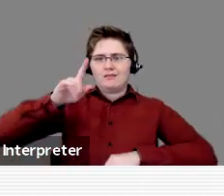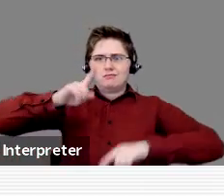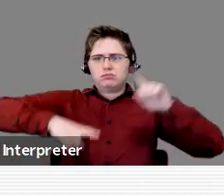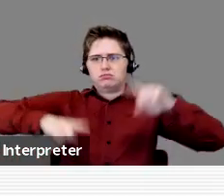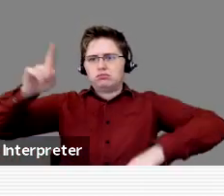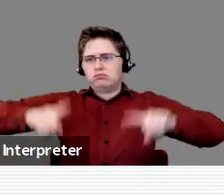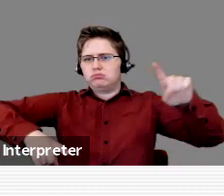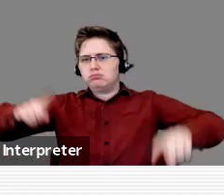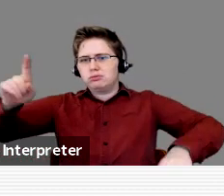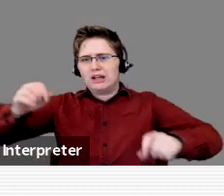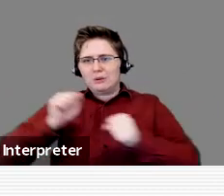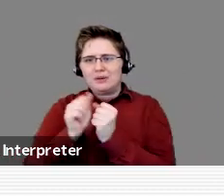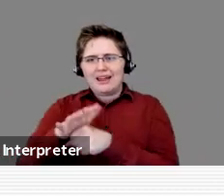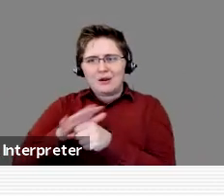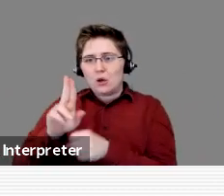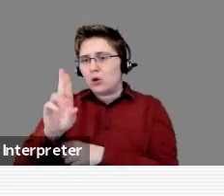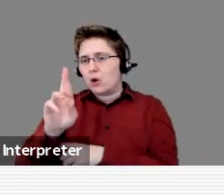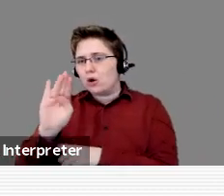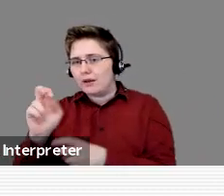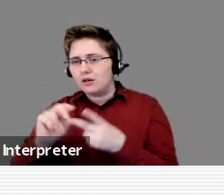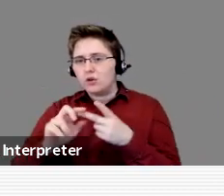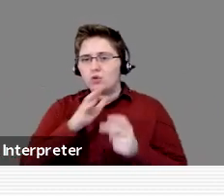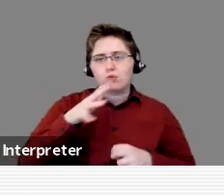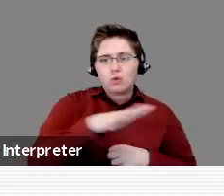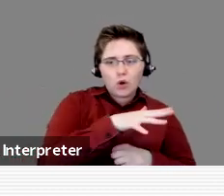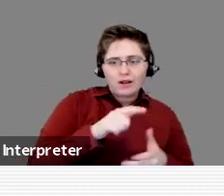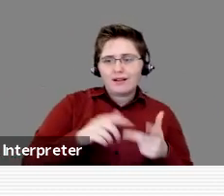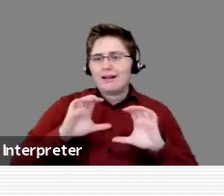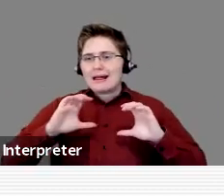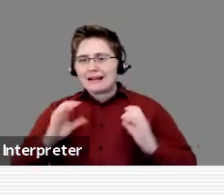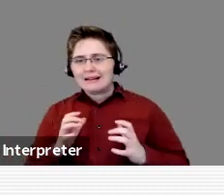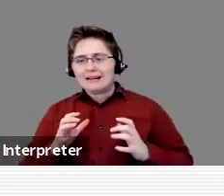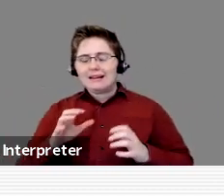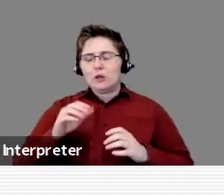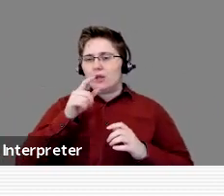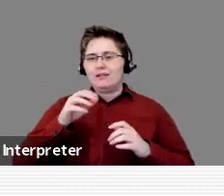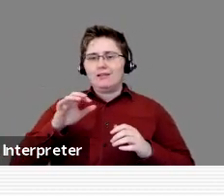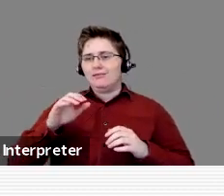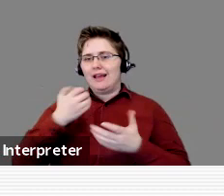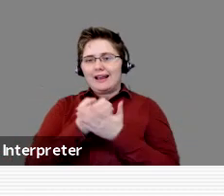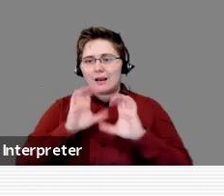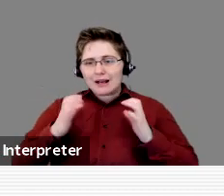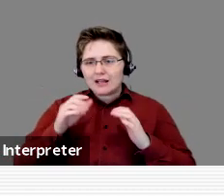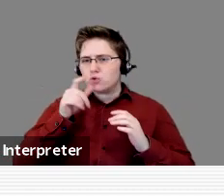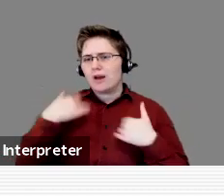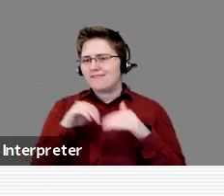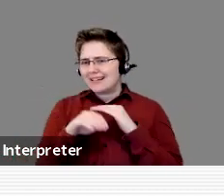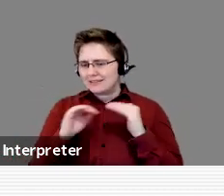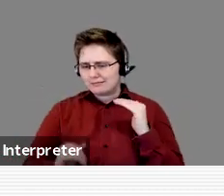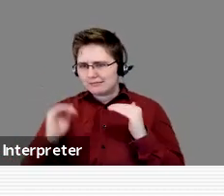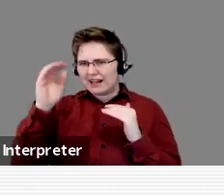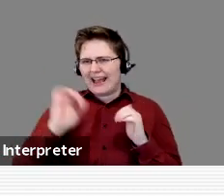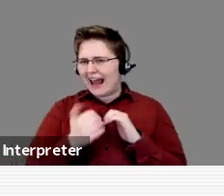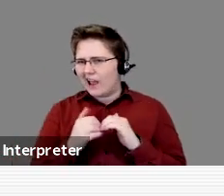between location, like urban and rural, class, and who has access to the internet and